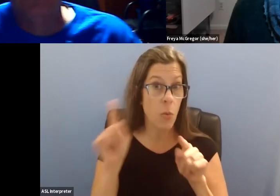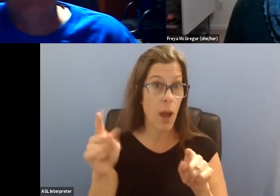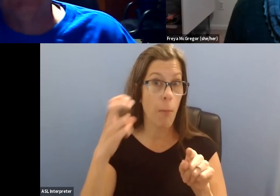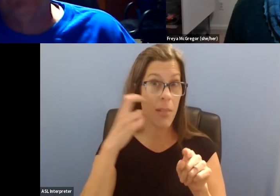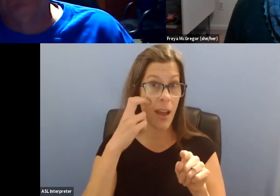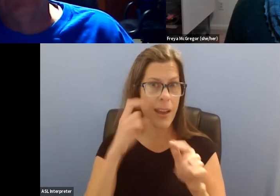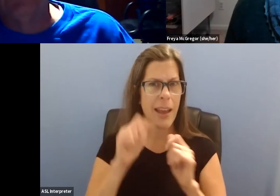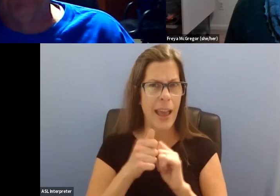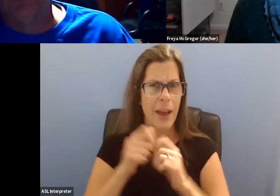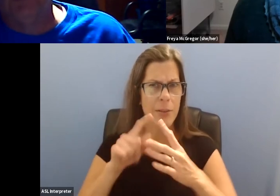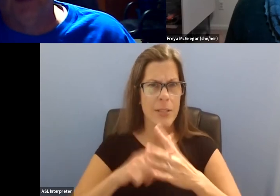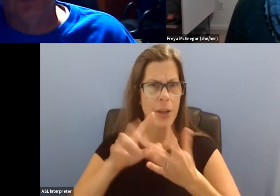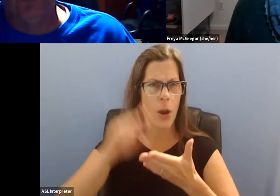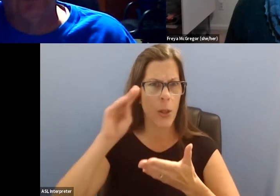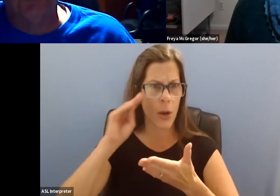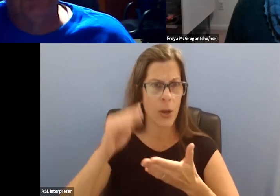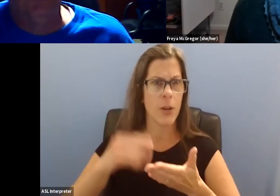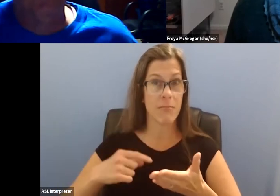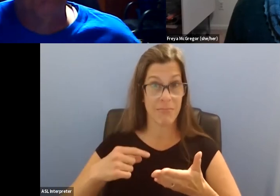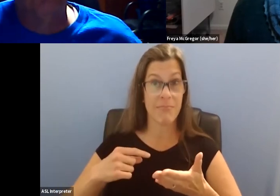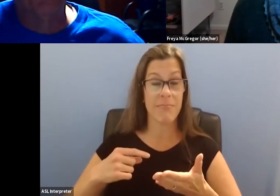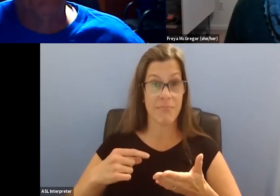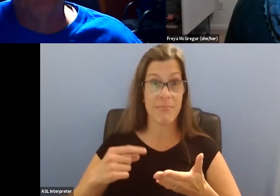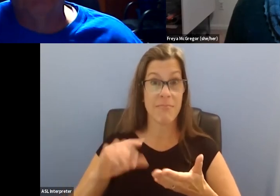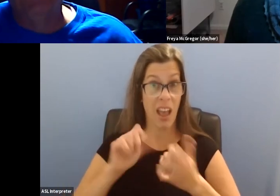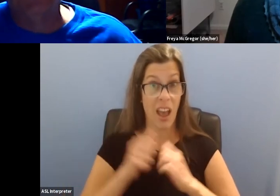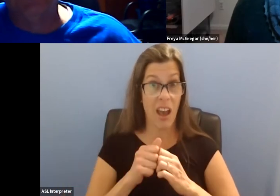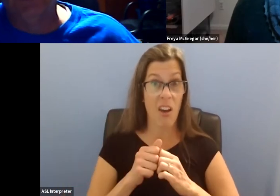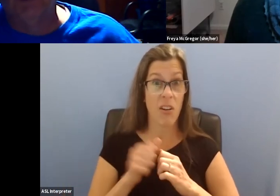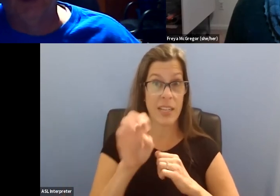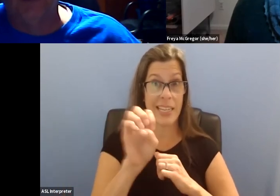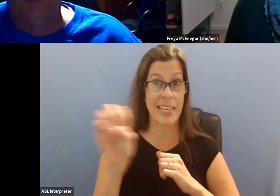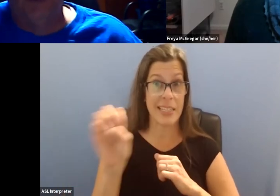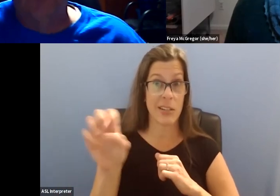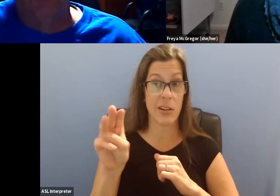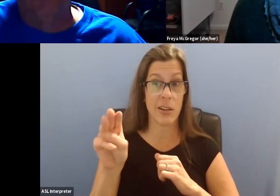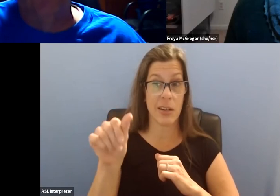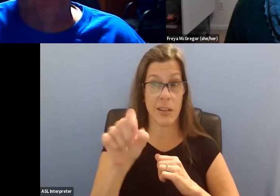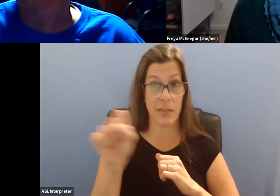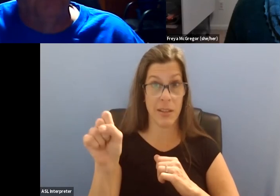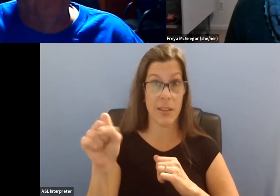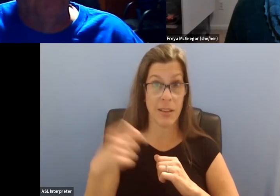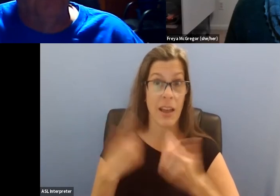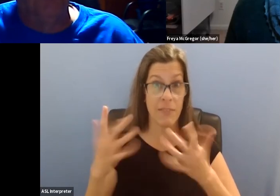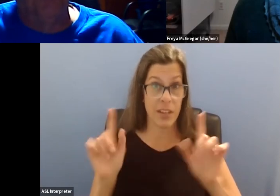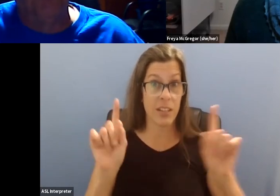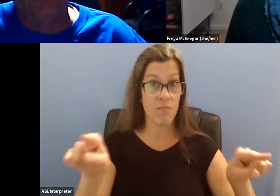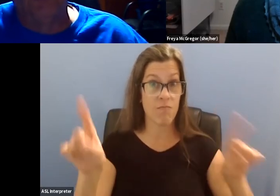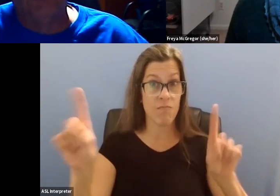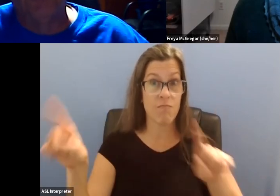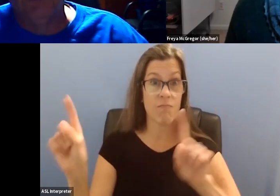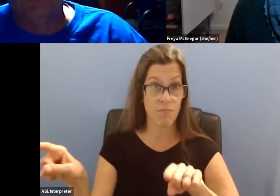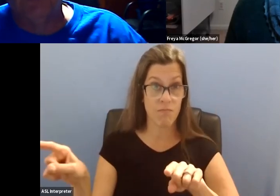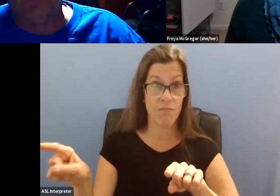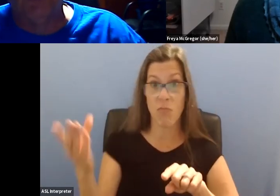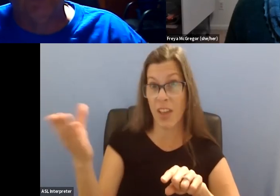here in Eastern Massachusetts for a couple of agencies where I've gone, uh, and we've done birding right